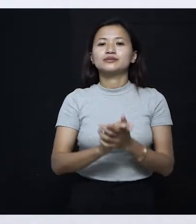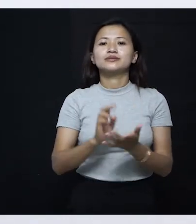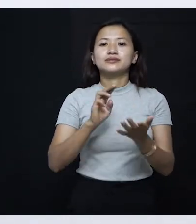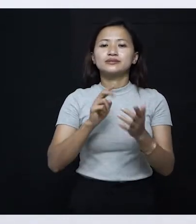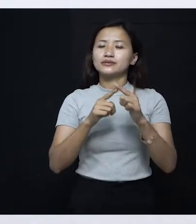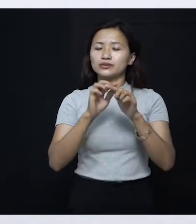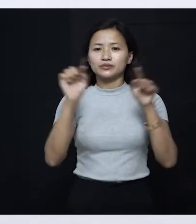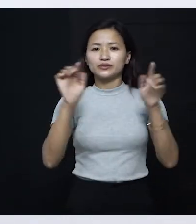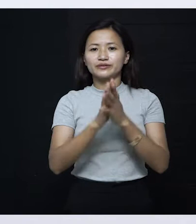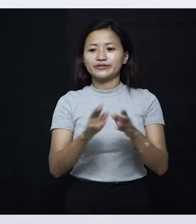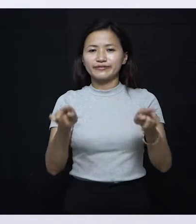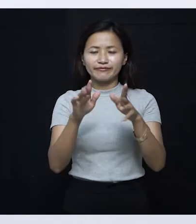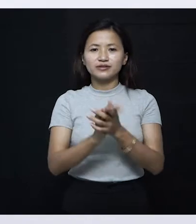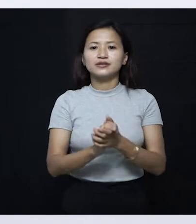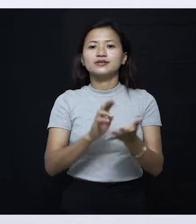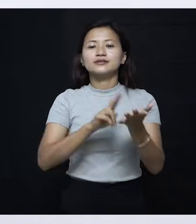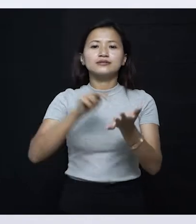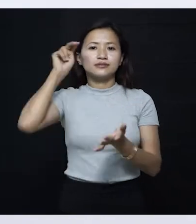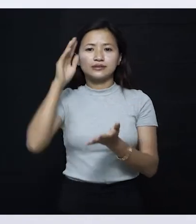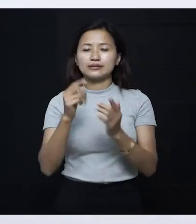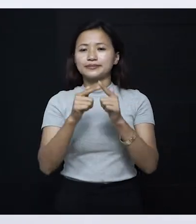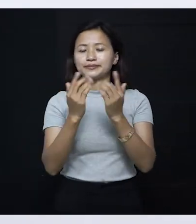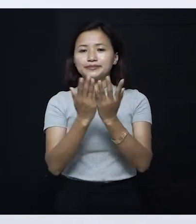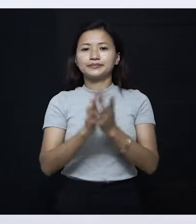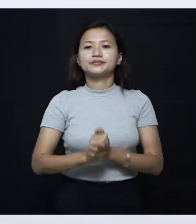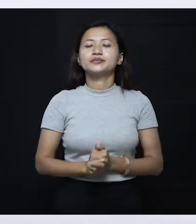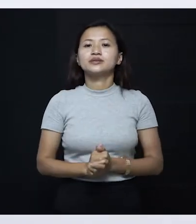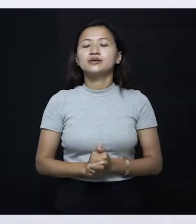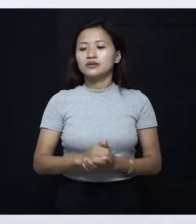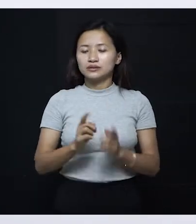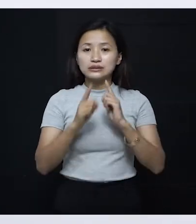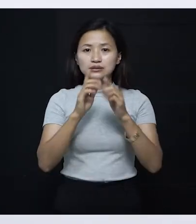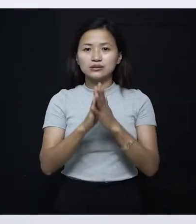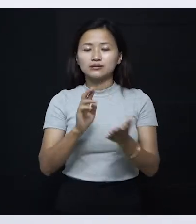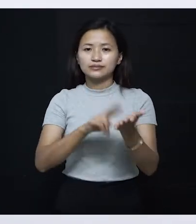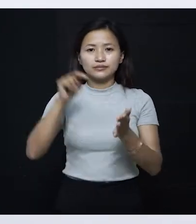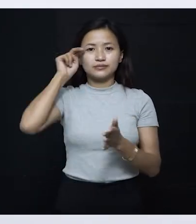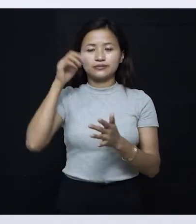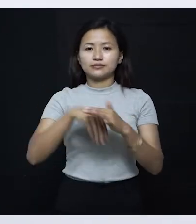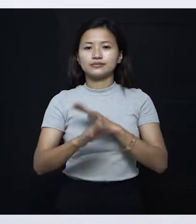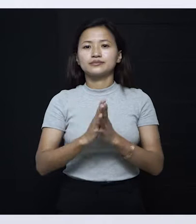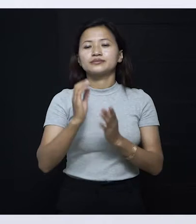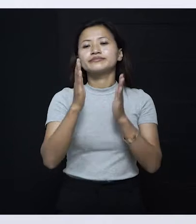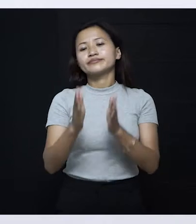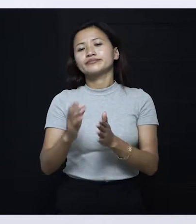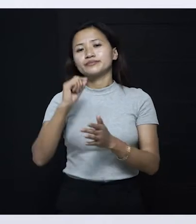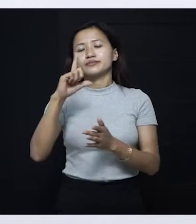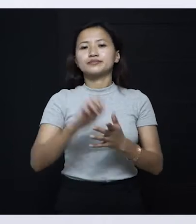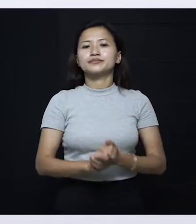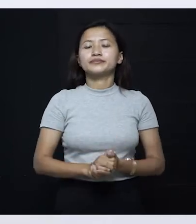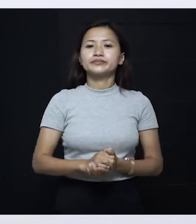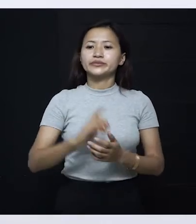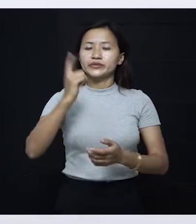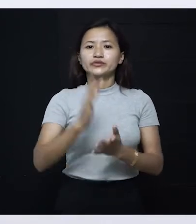the topics that we find in Nagaland book. So we will be talking about Nagaland in this session.